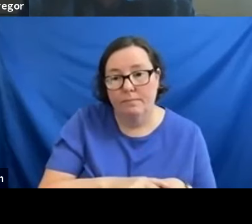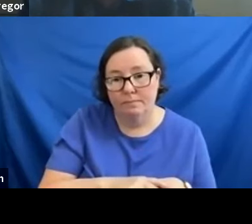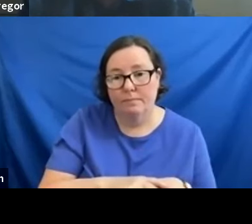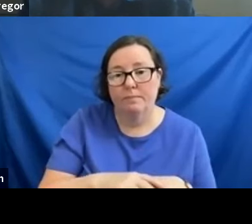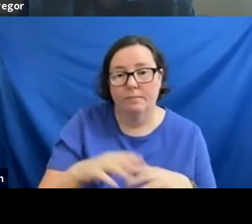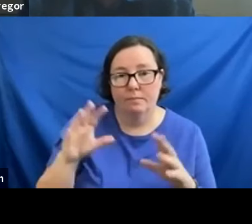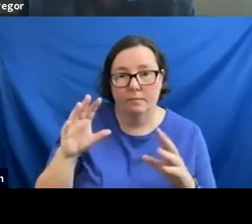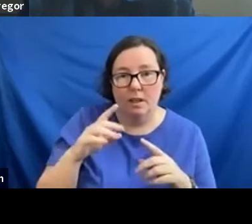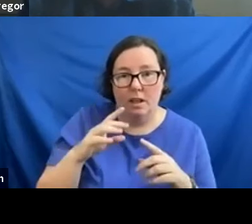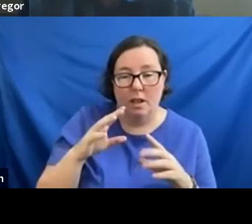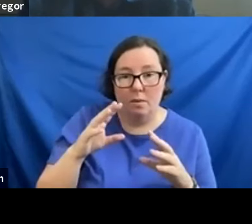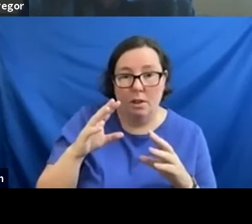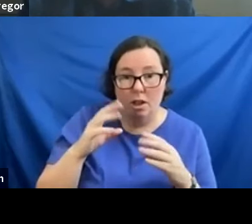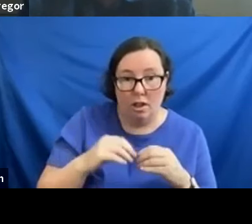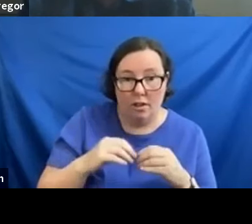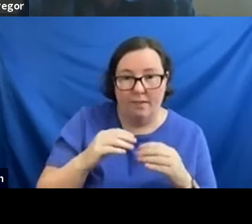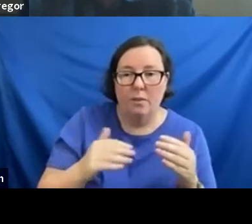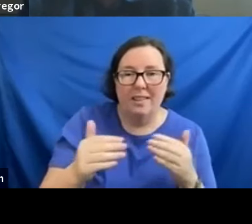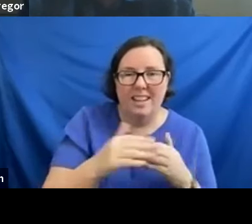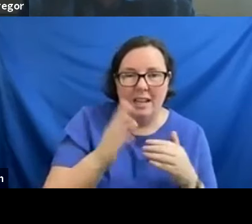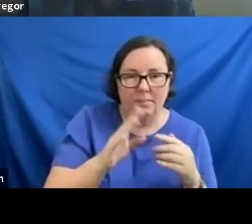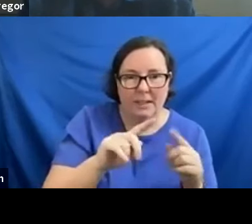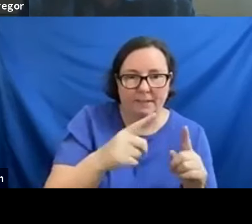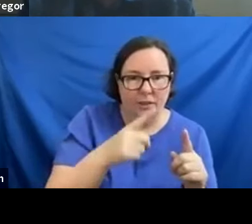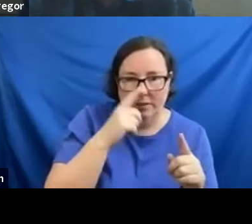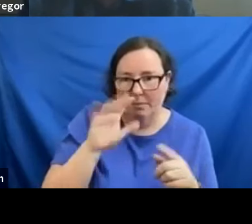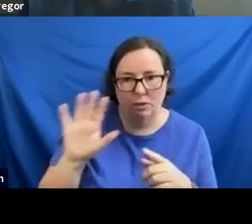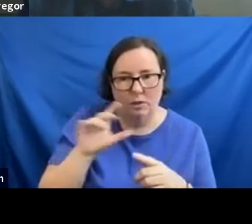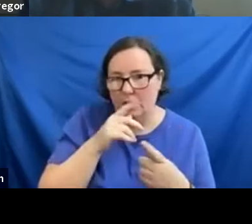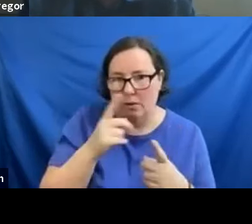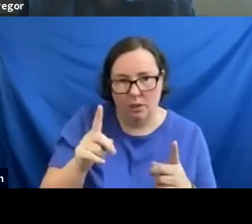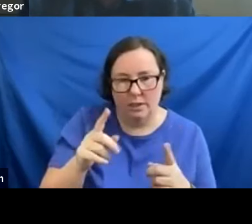So I will try with the next speaker because I think it's not working.